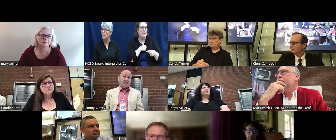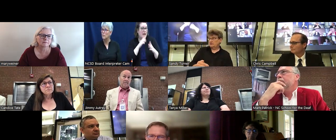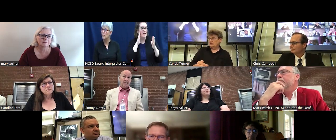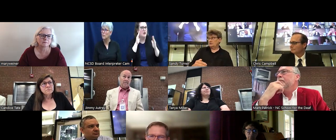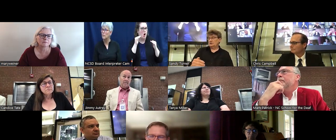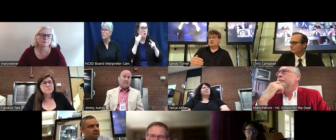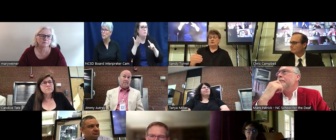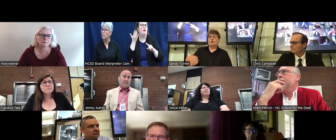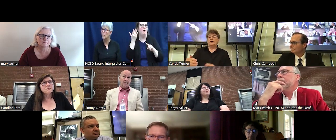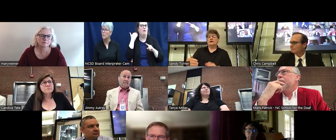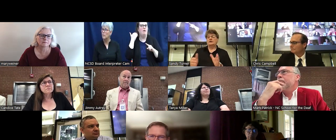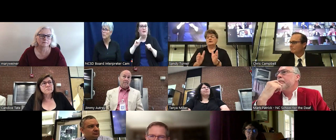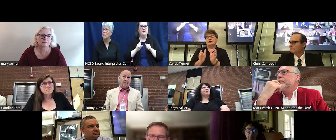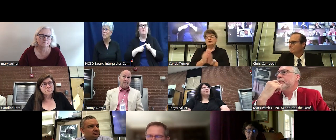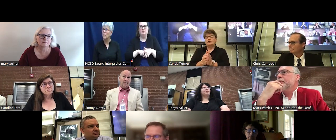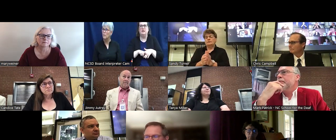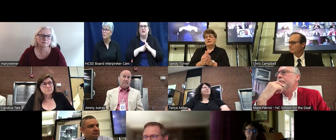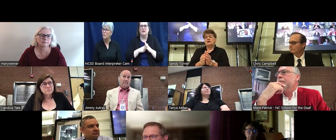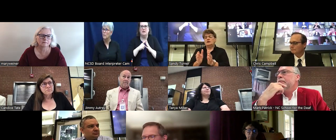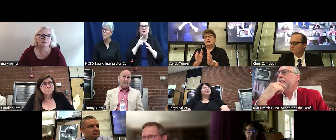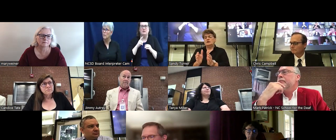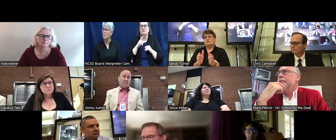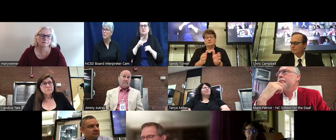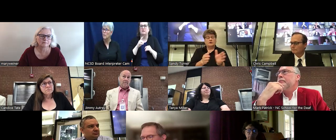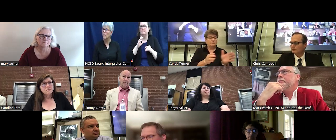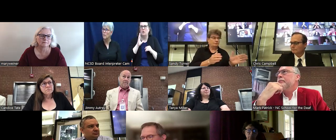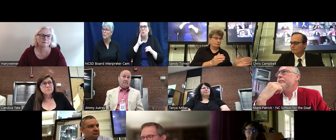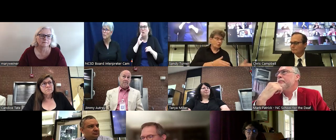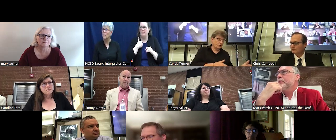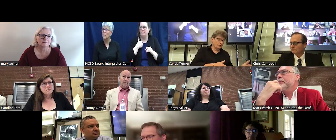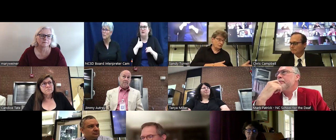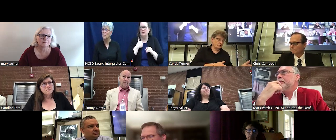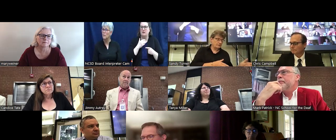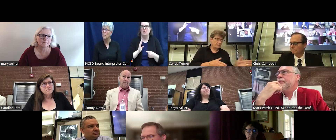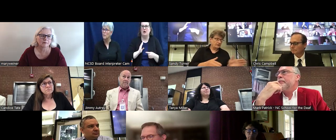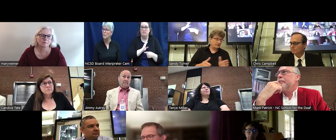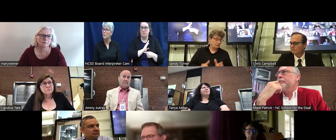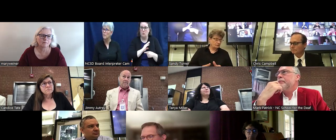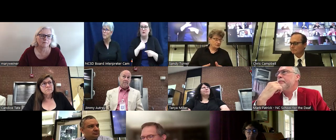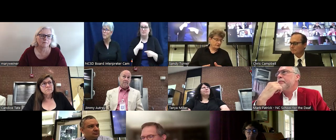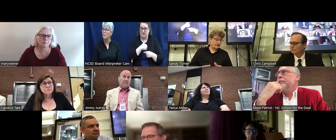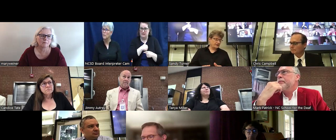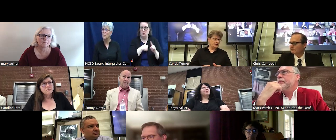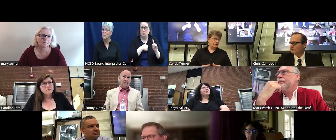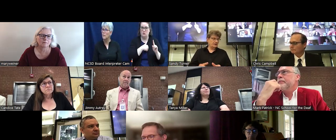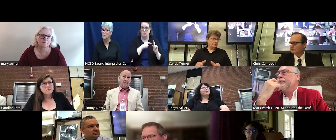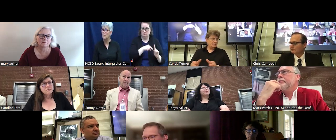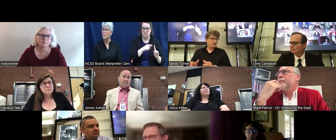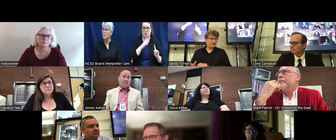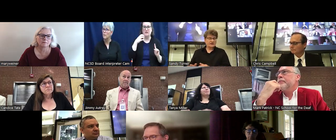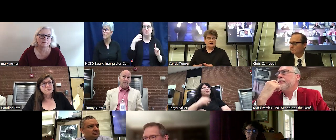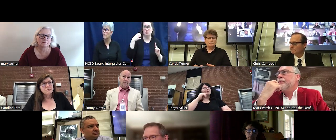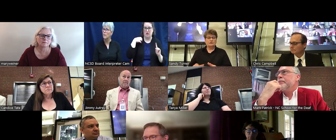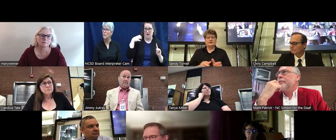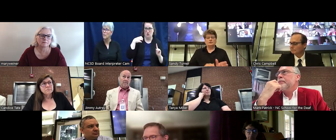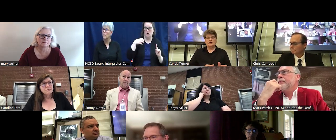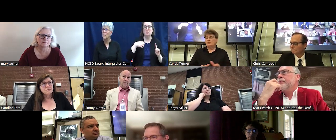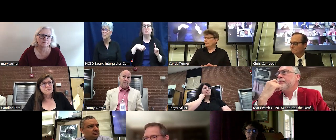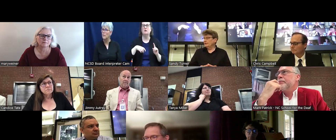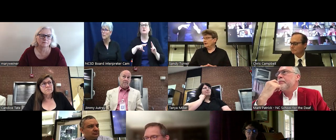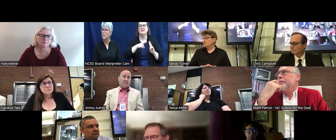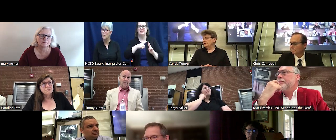beginning, where there will be a board member that will chair that committee, second one that